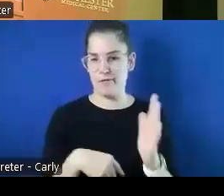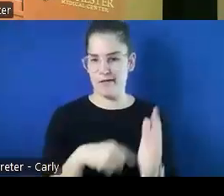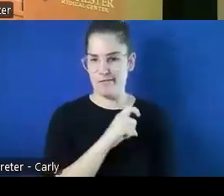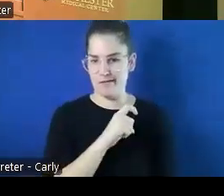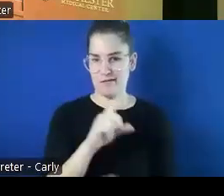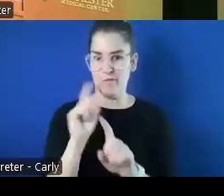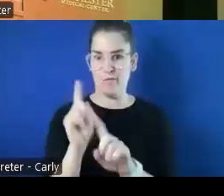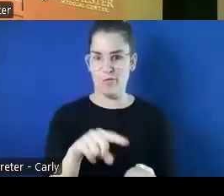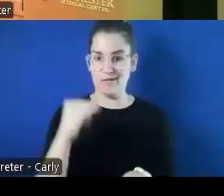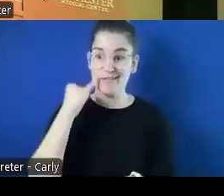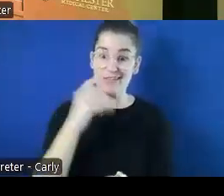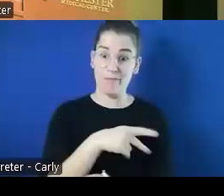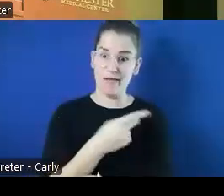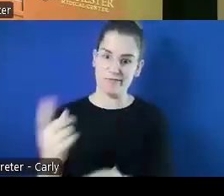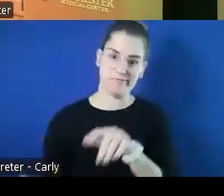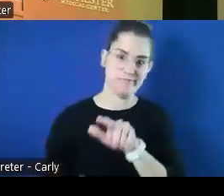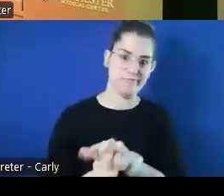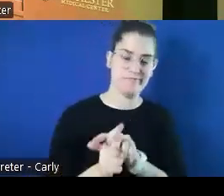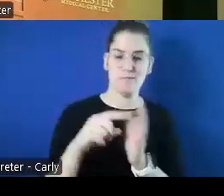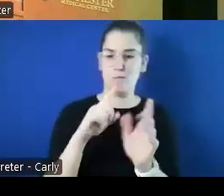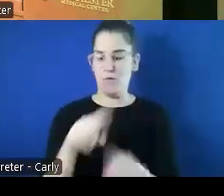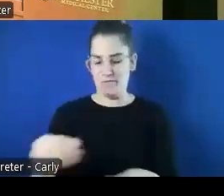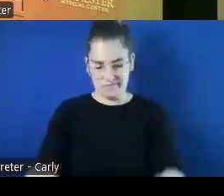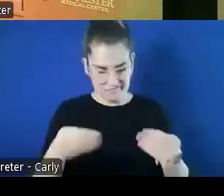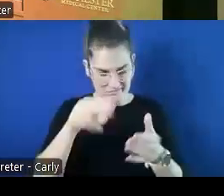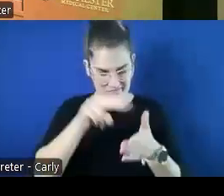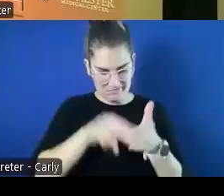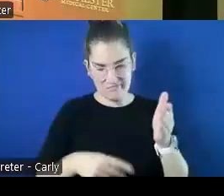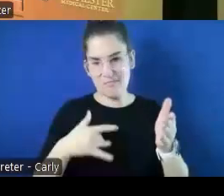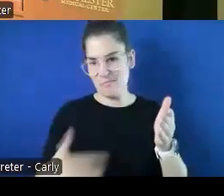in with our patients in CPEP.